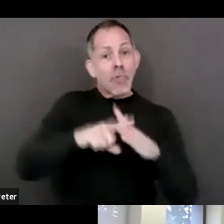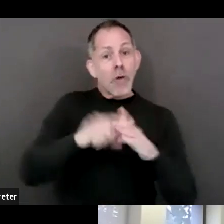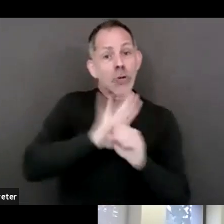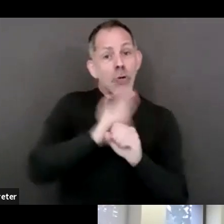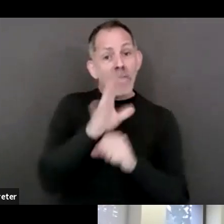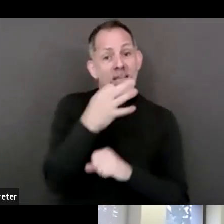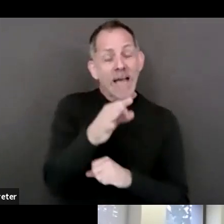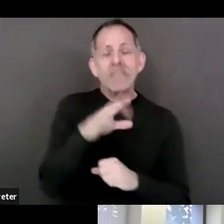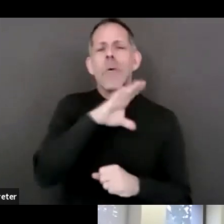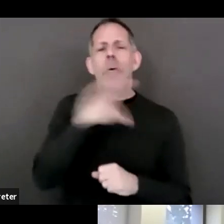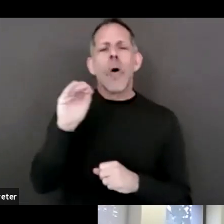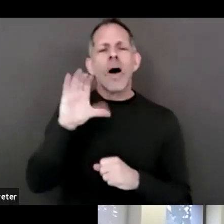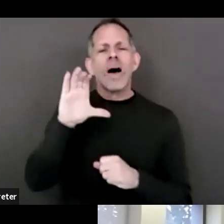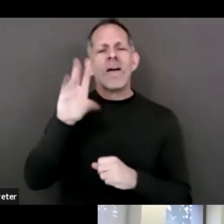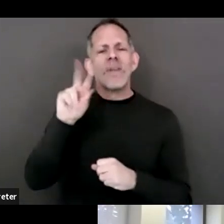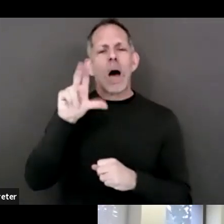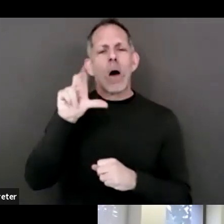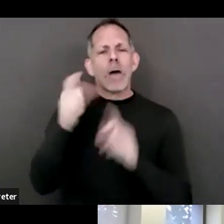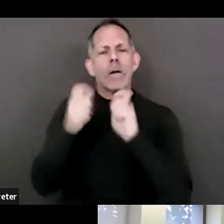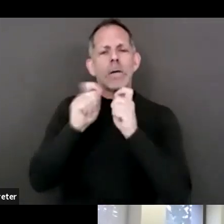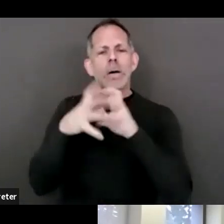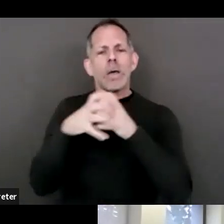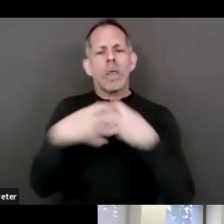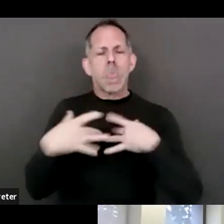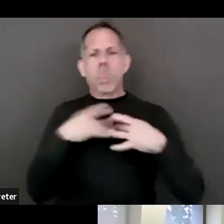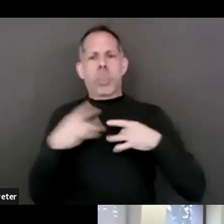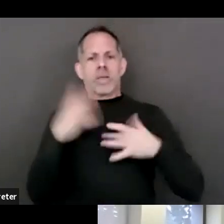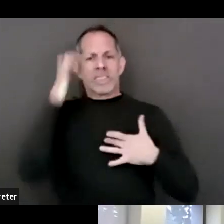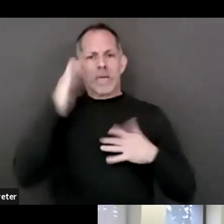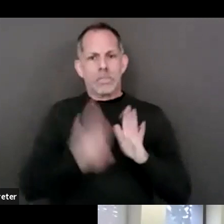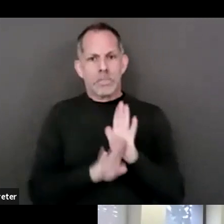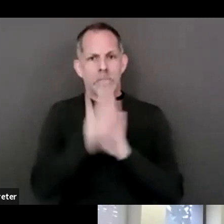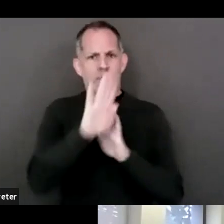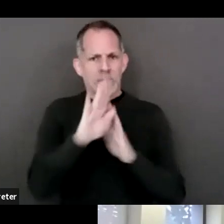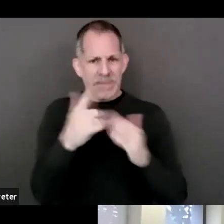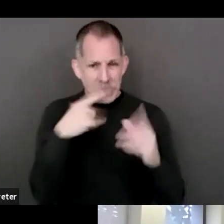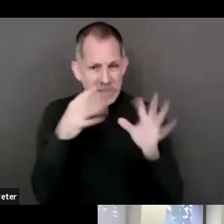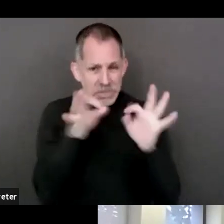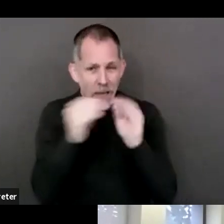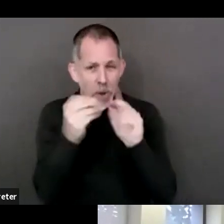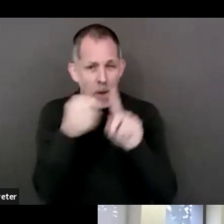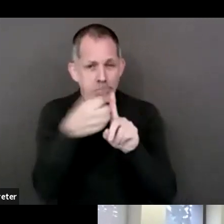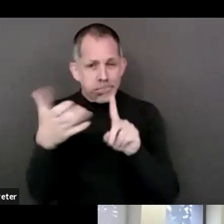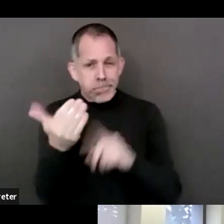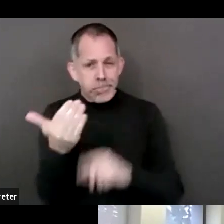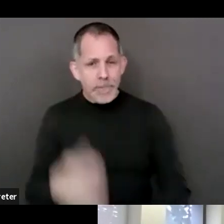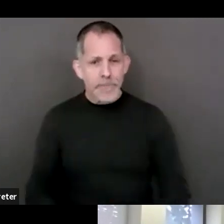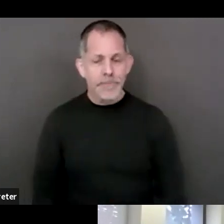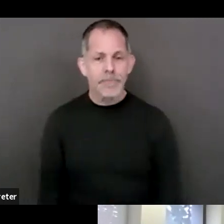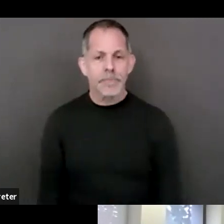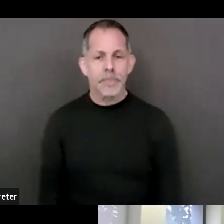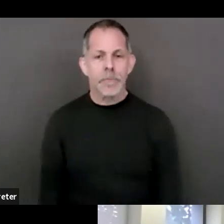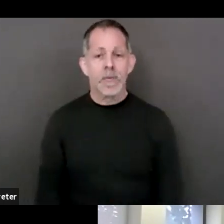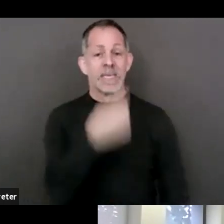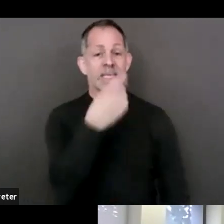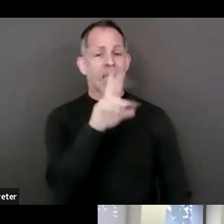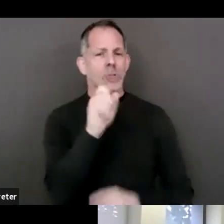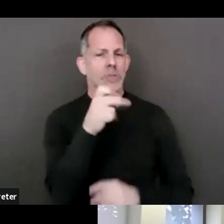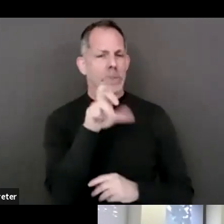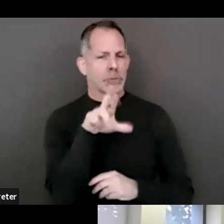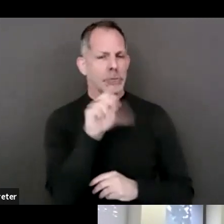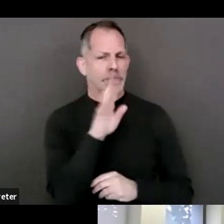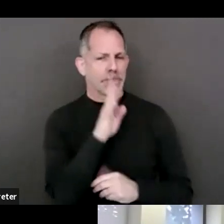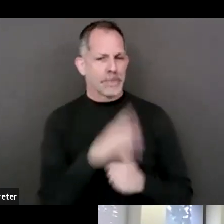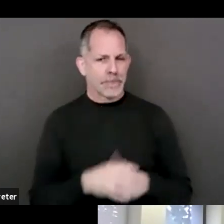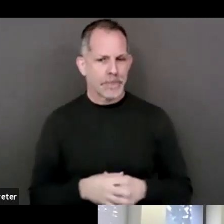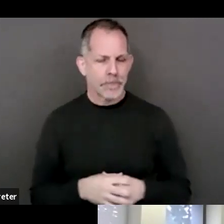Well, I think first the overarching view would be we're probably in our, either in